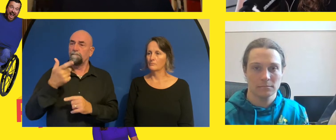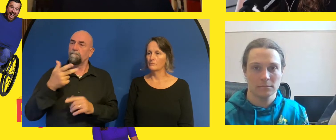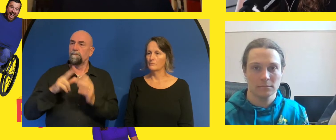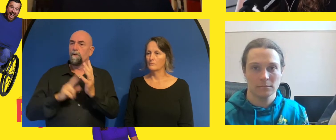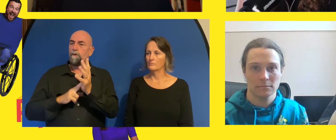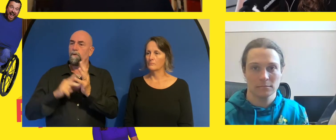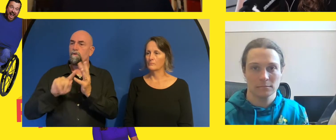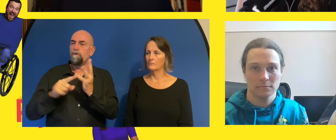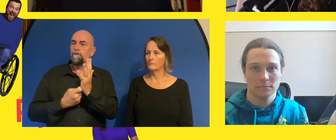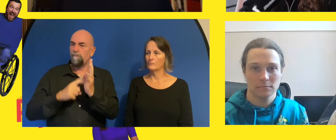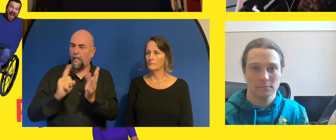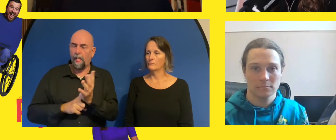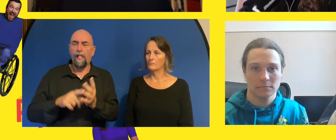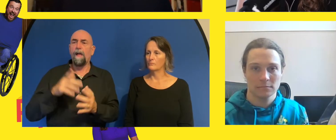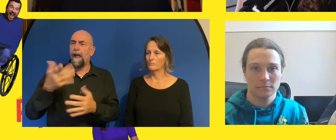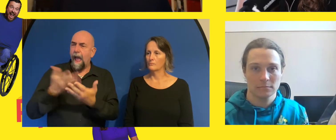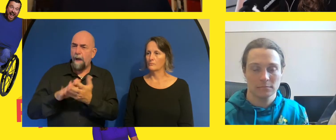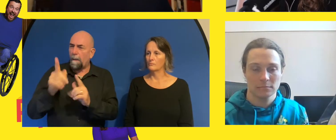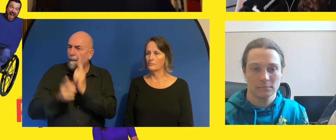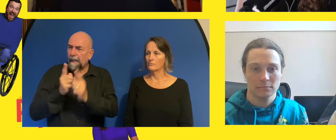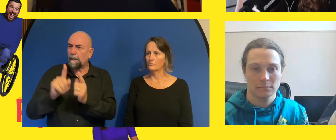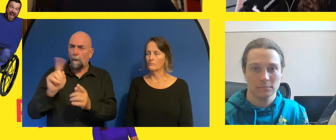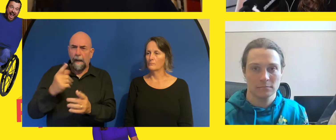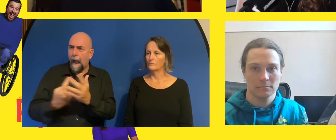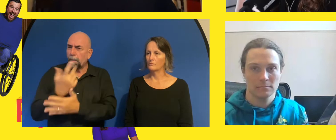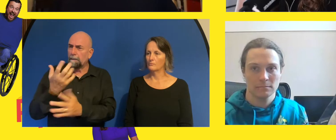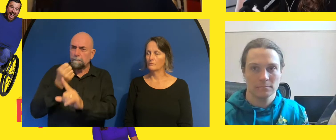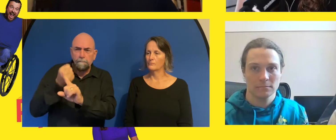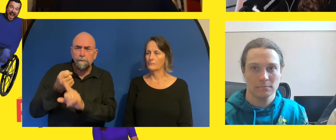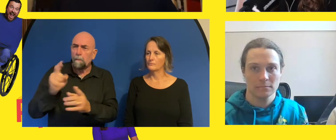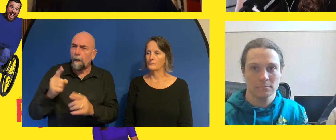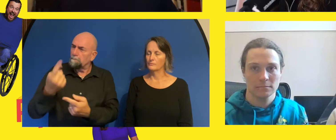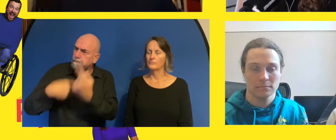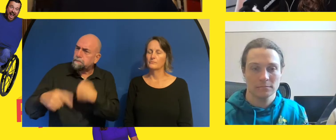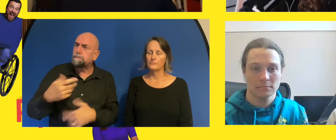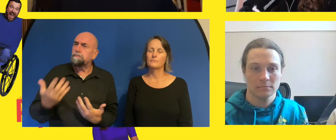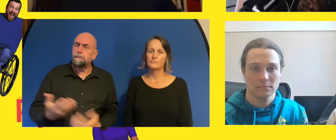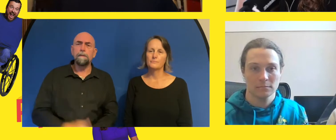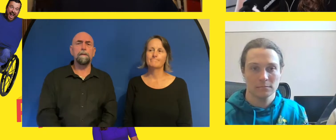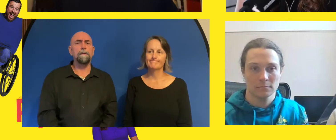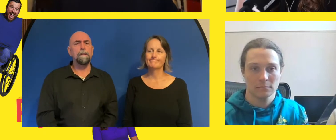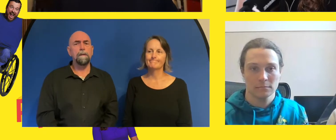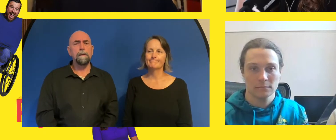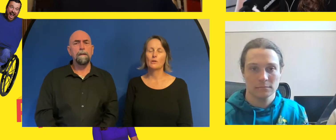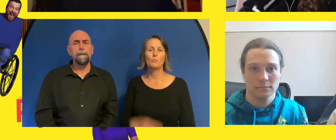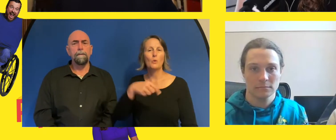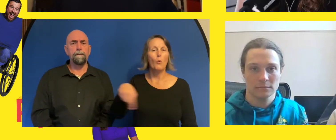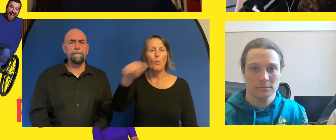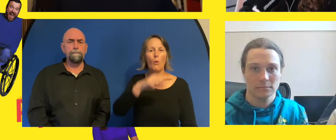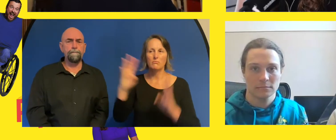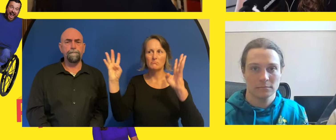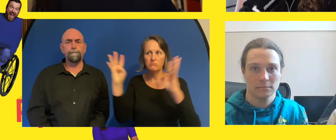They were emotional, like incredibly emotional, to see the way that different chef de missions from